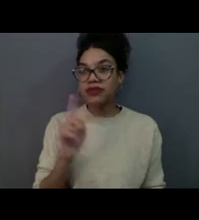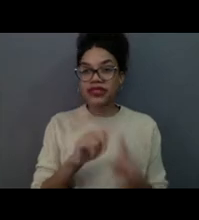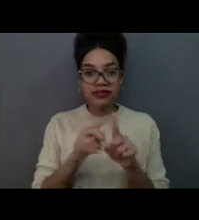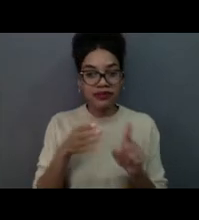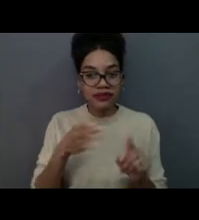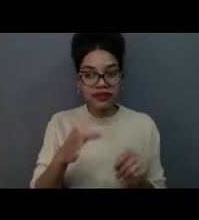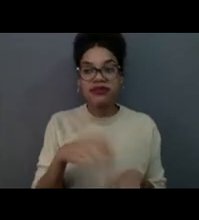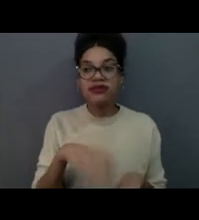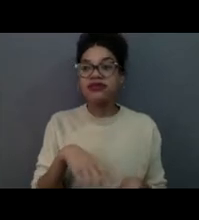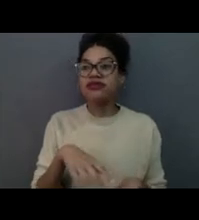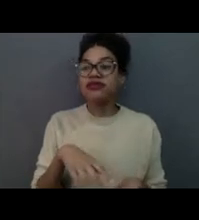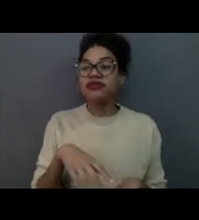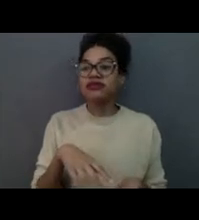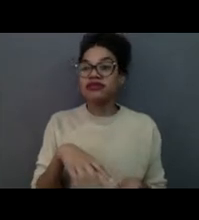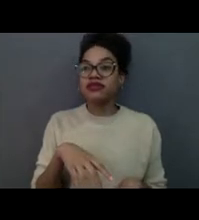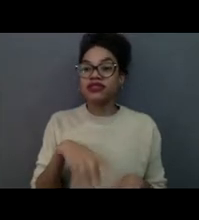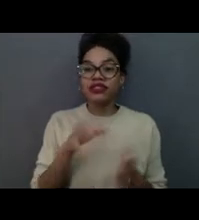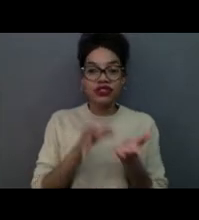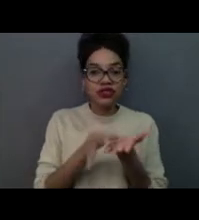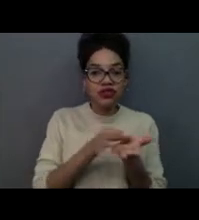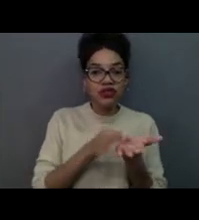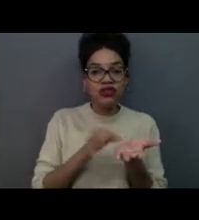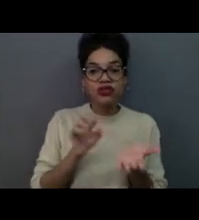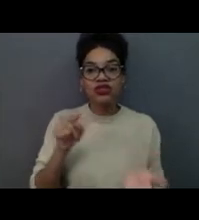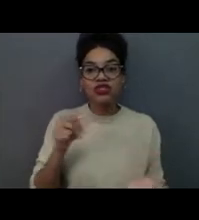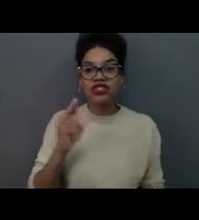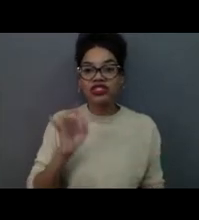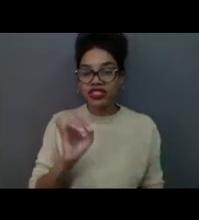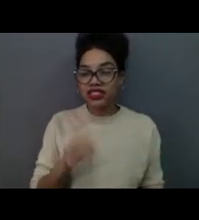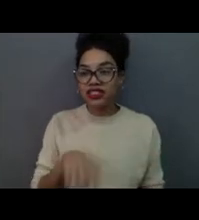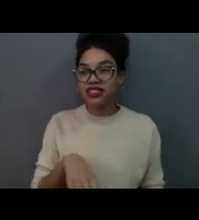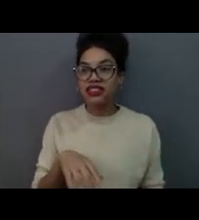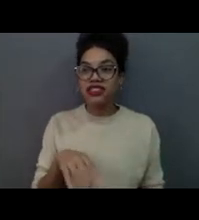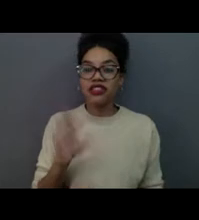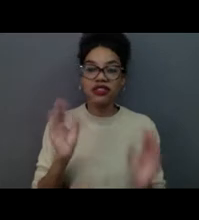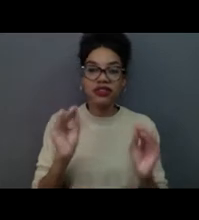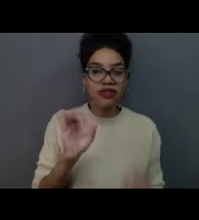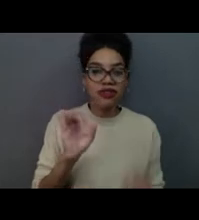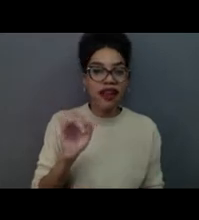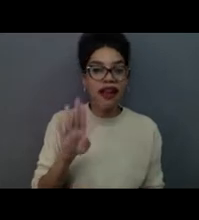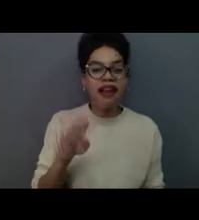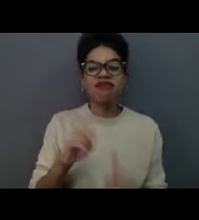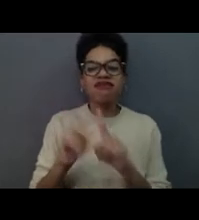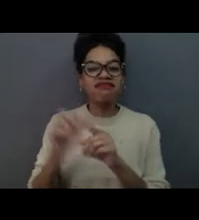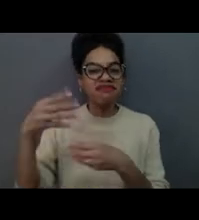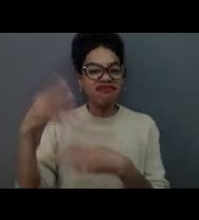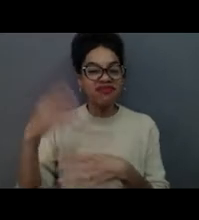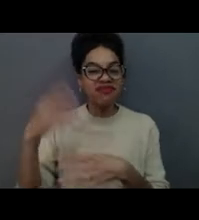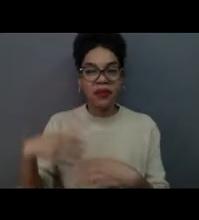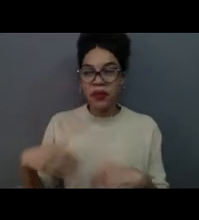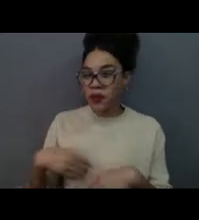crab. They all love it. So all right. Leave it at that. I love it. I love to hear it. We